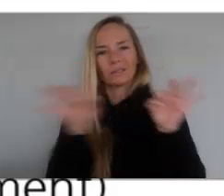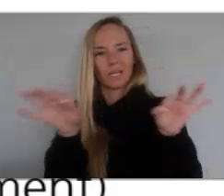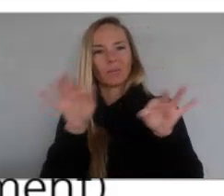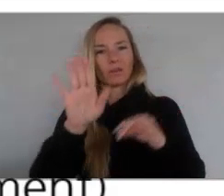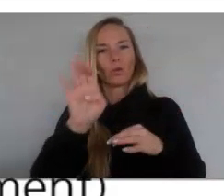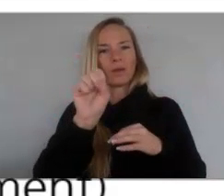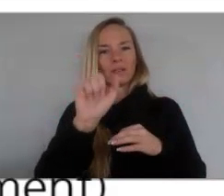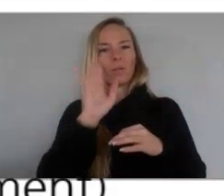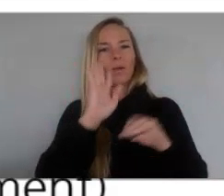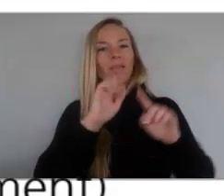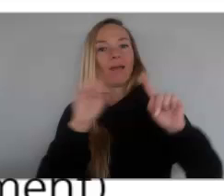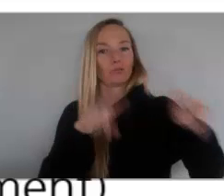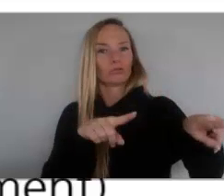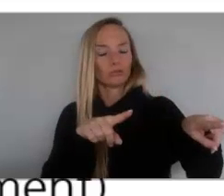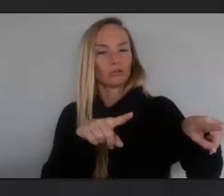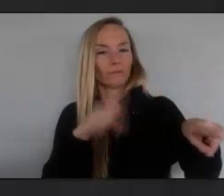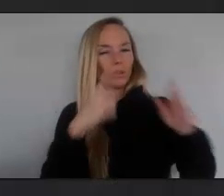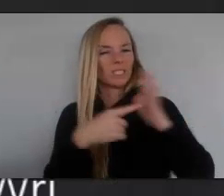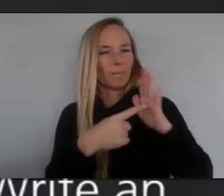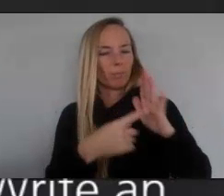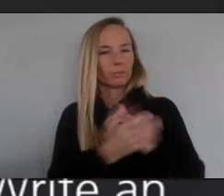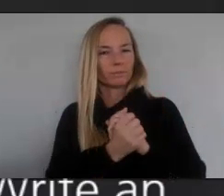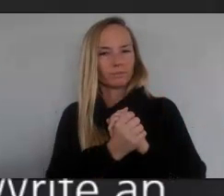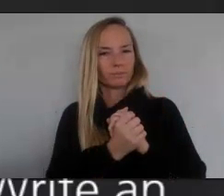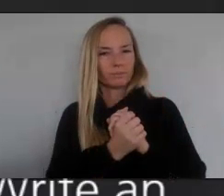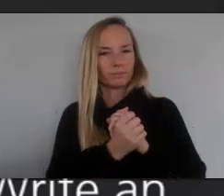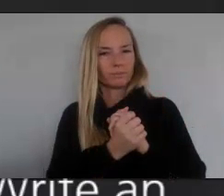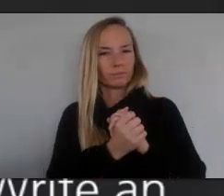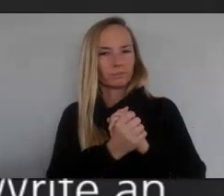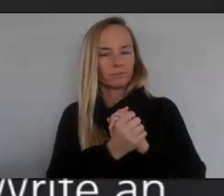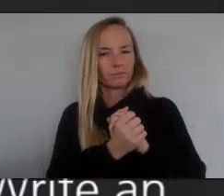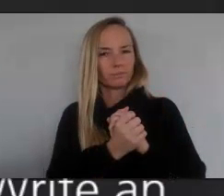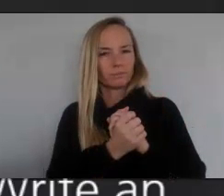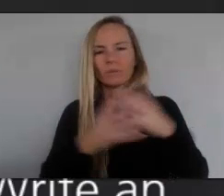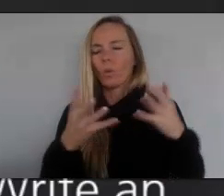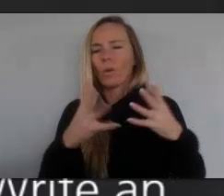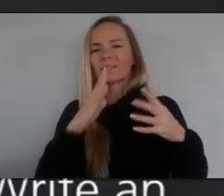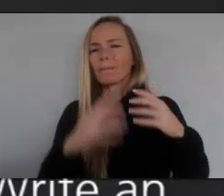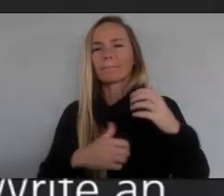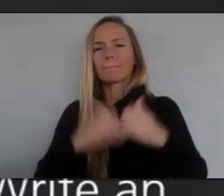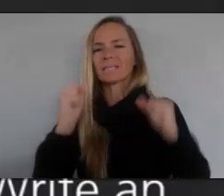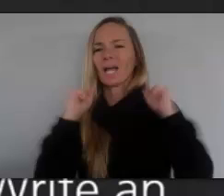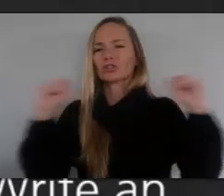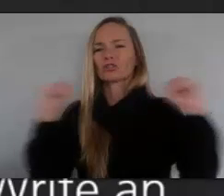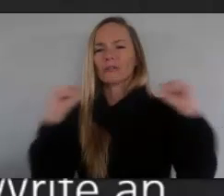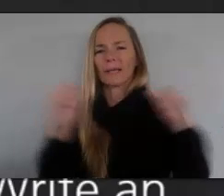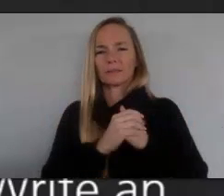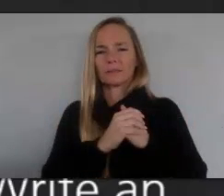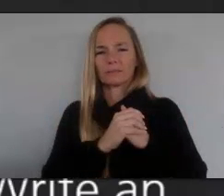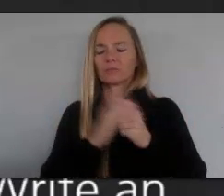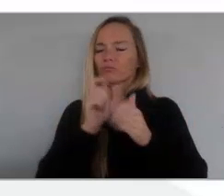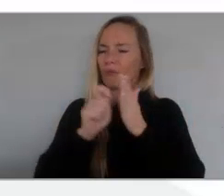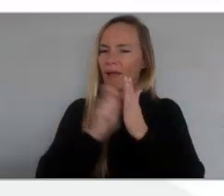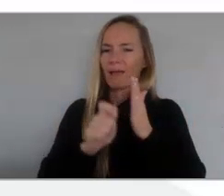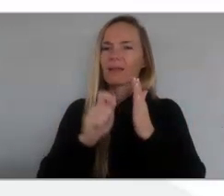your essay answers. Here's an example. What is the best exercise? Write an essay that explains your answer.